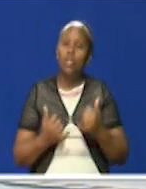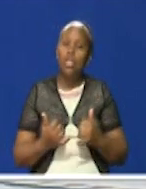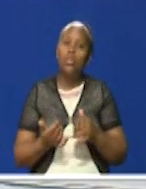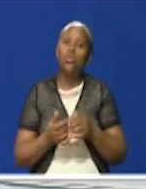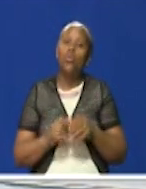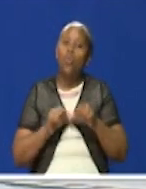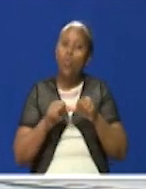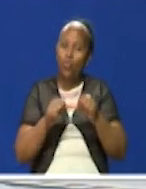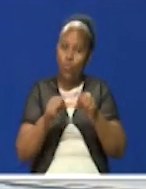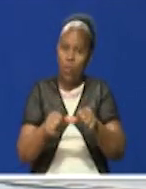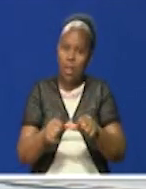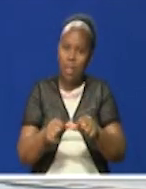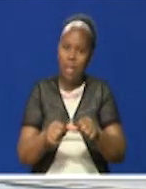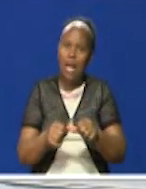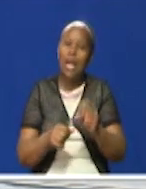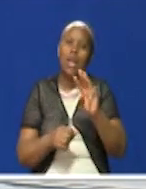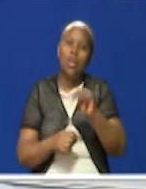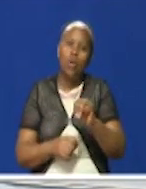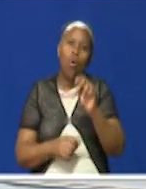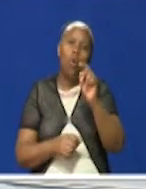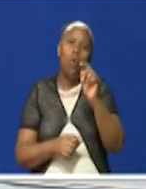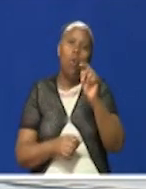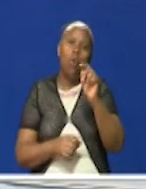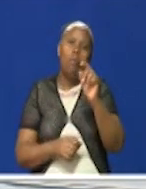further onto the multiples of 12.